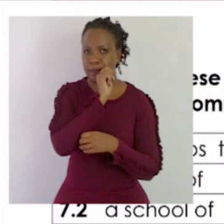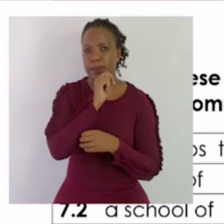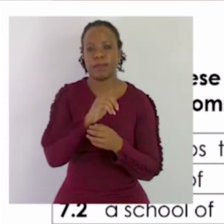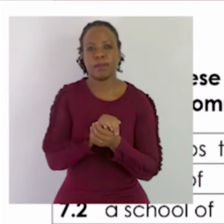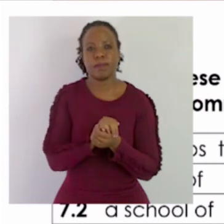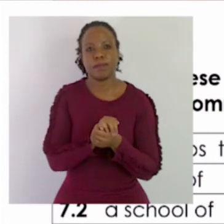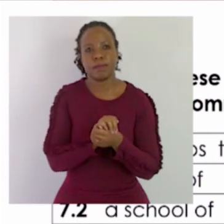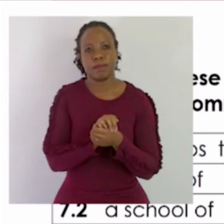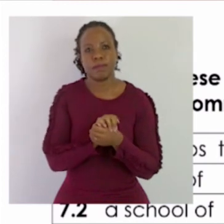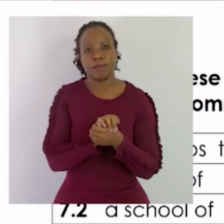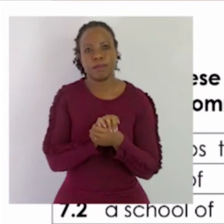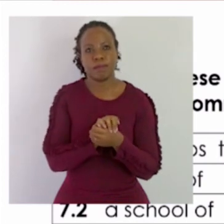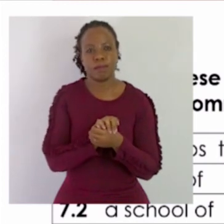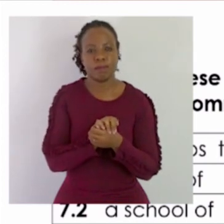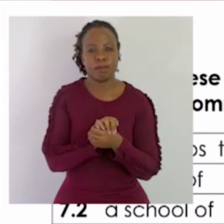We have